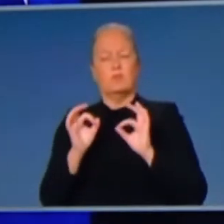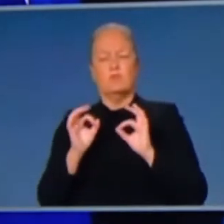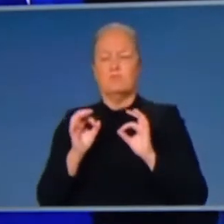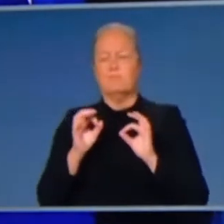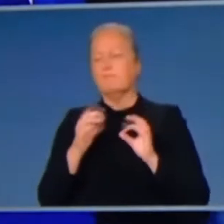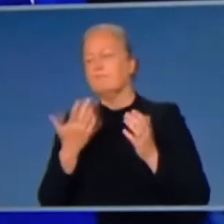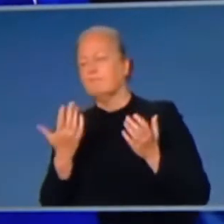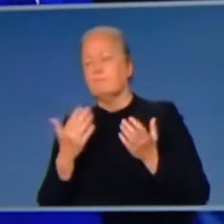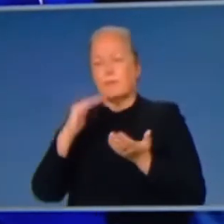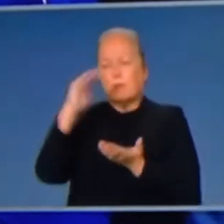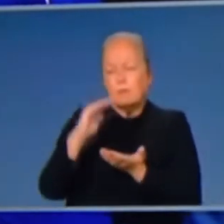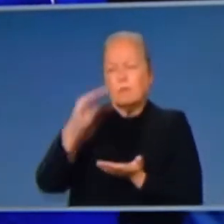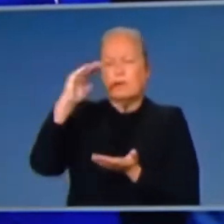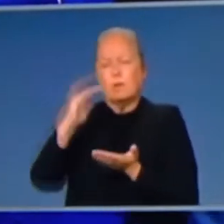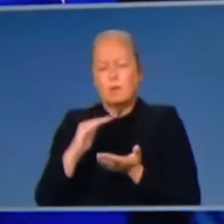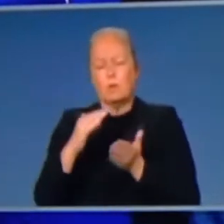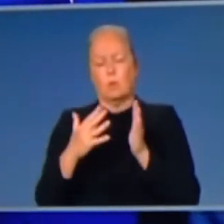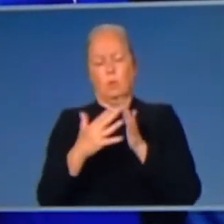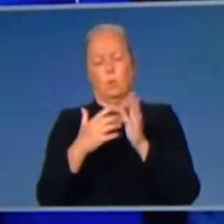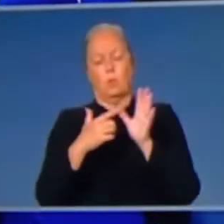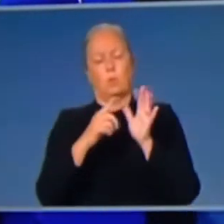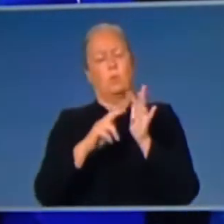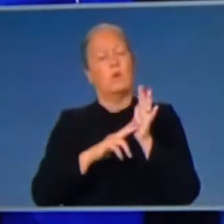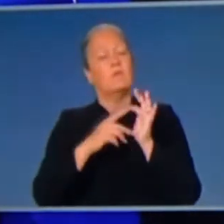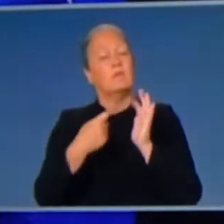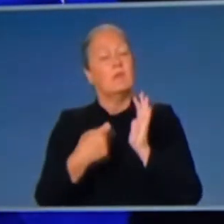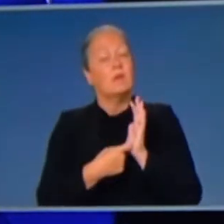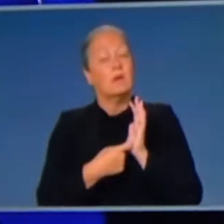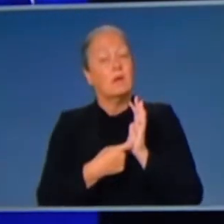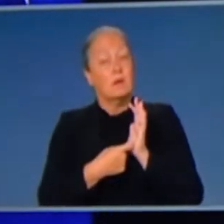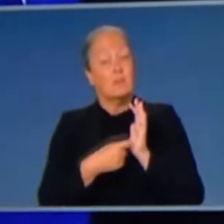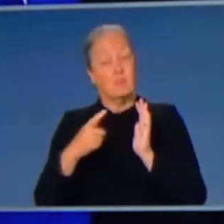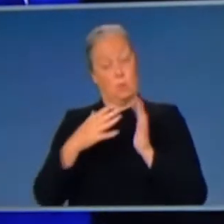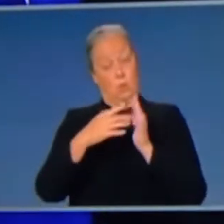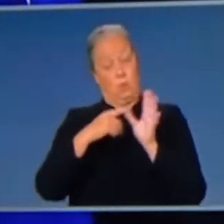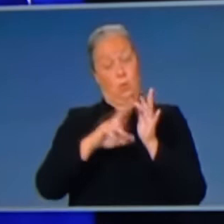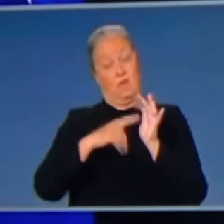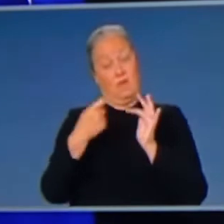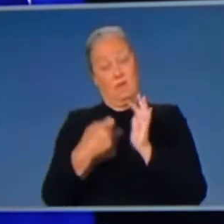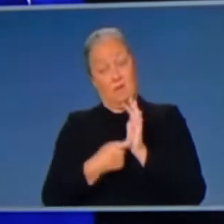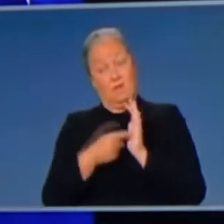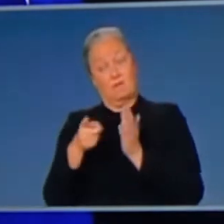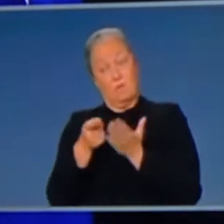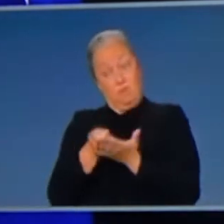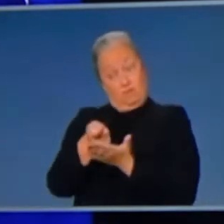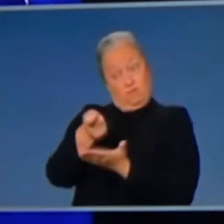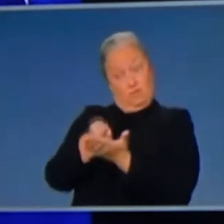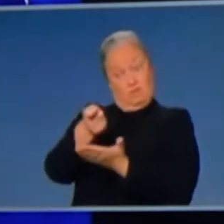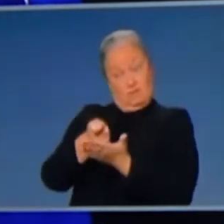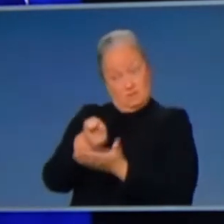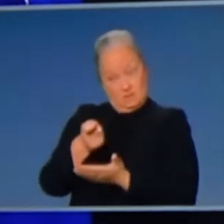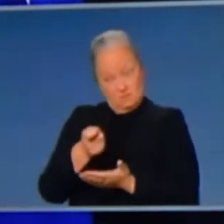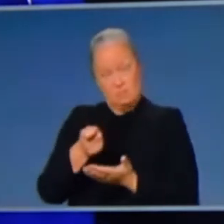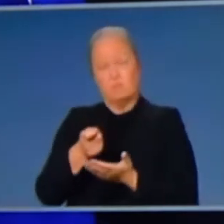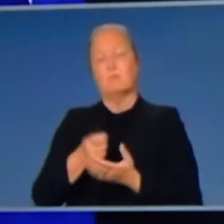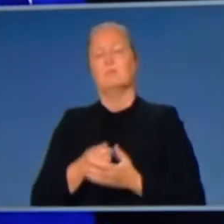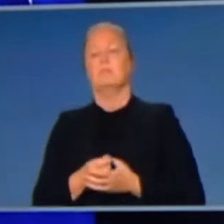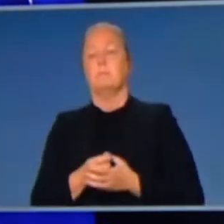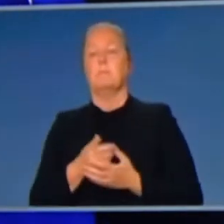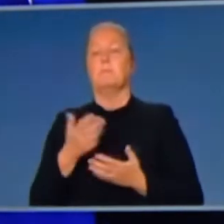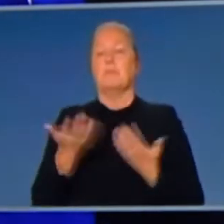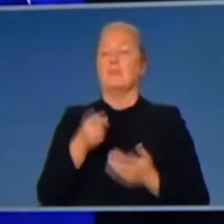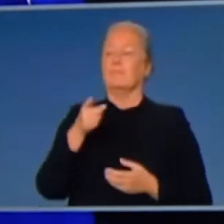and deferrals of rent. Waivers of rent must account for 50% at least of